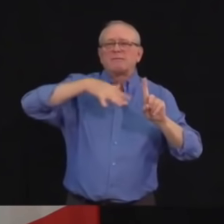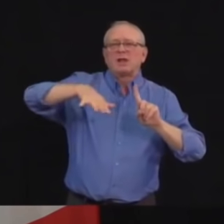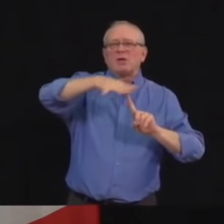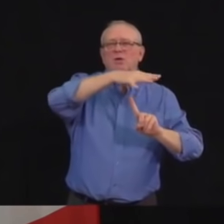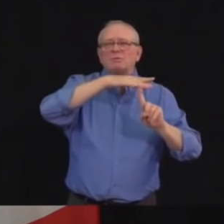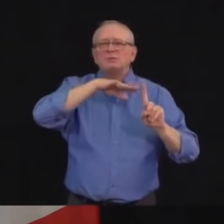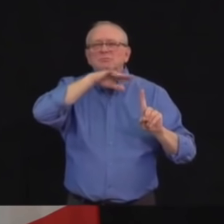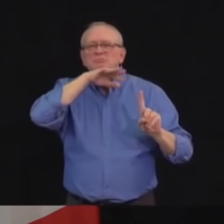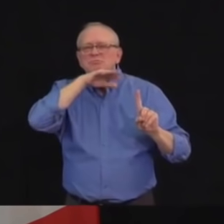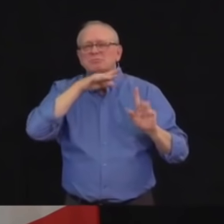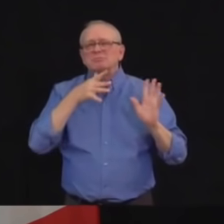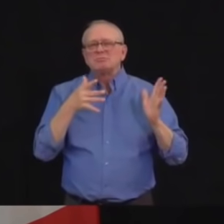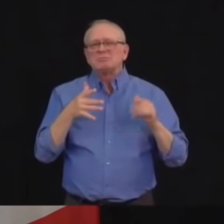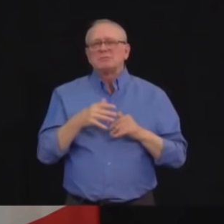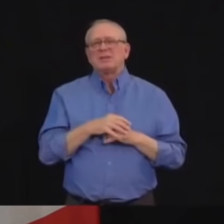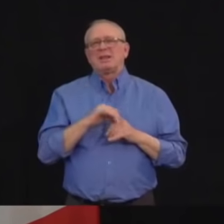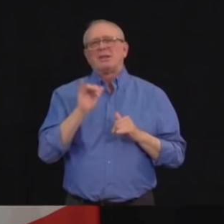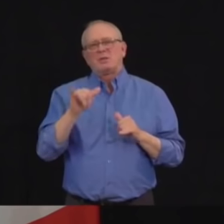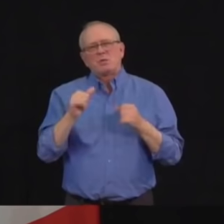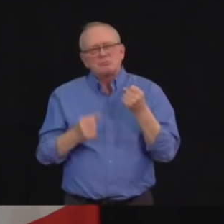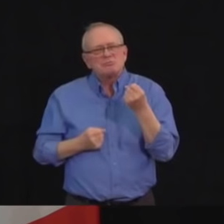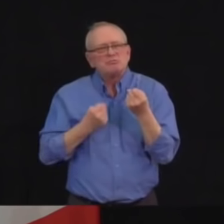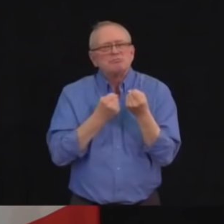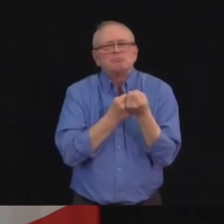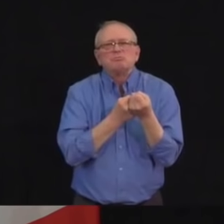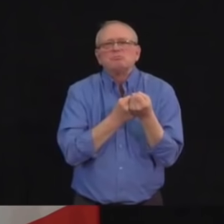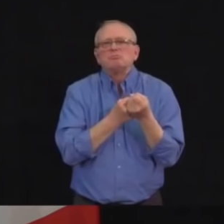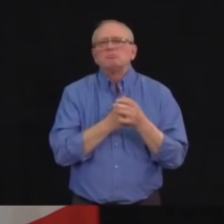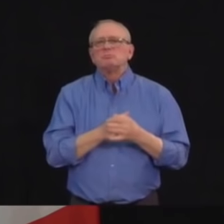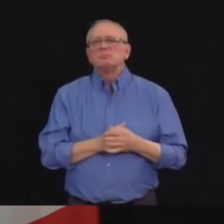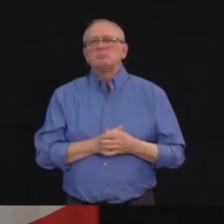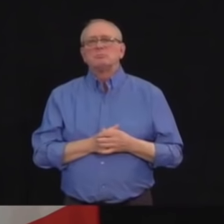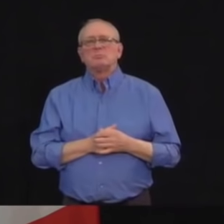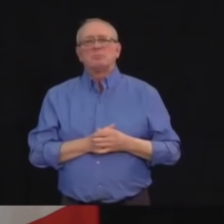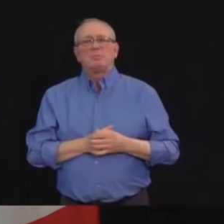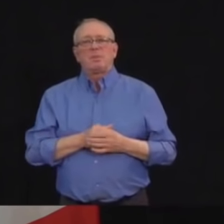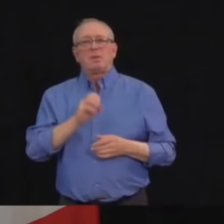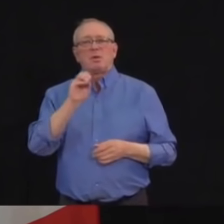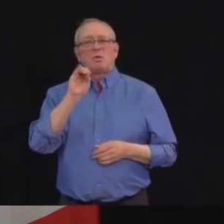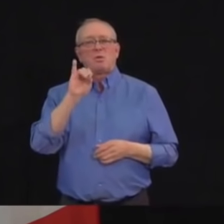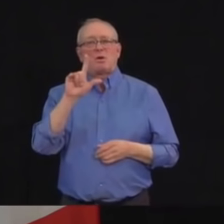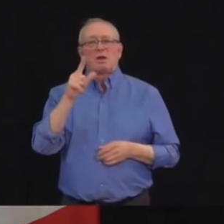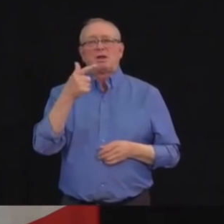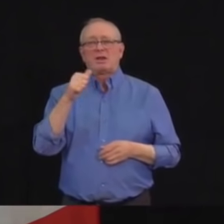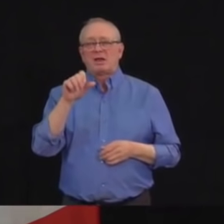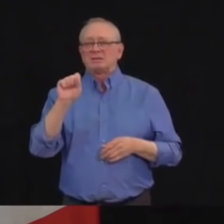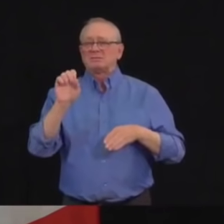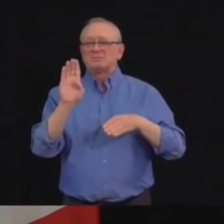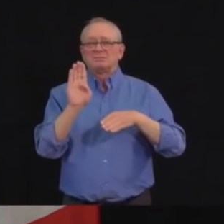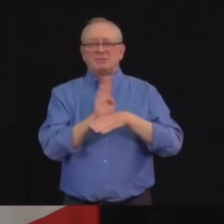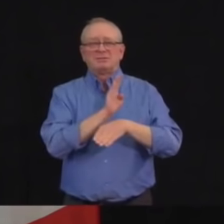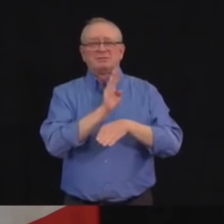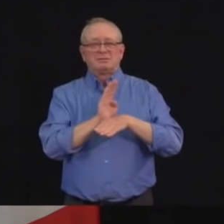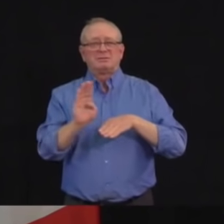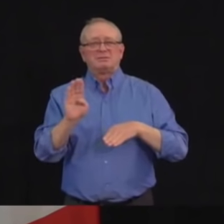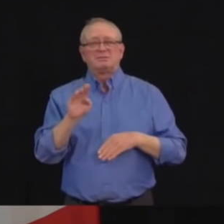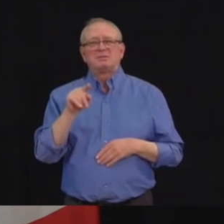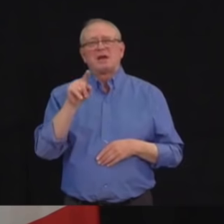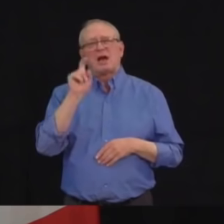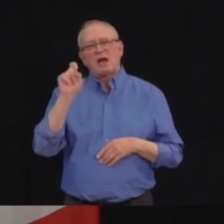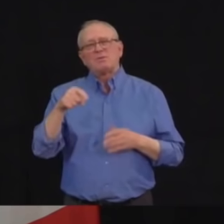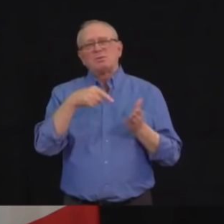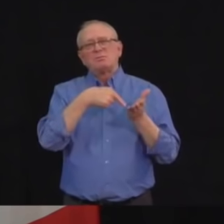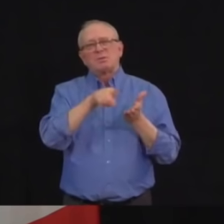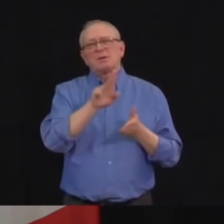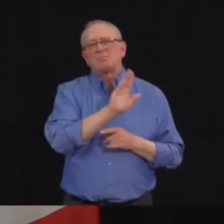primarily repayable contributions to conventional and offshore oil and gas firms to support their investments to reduce